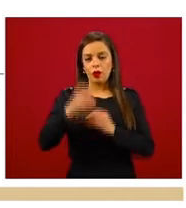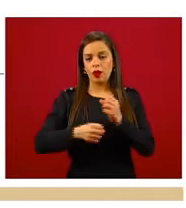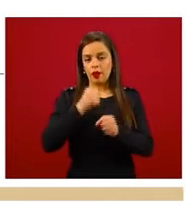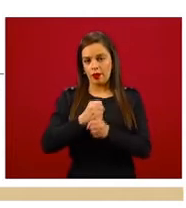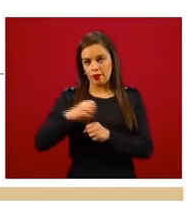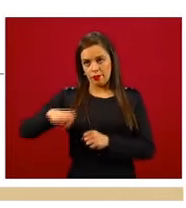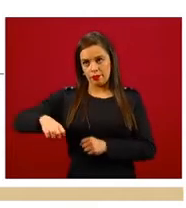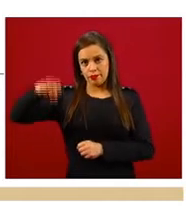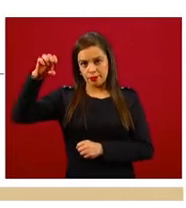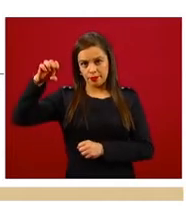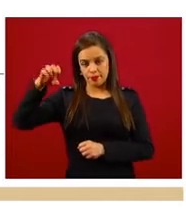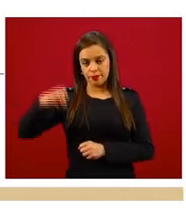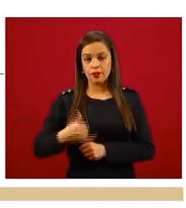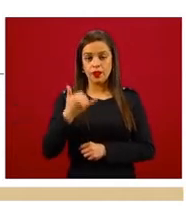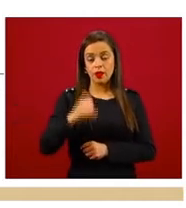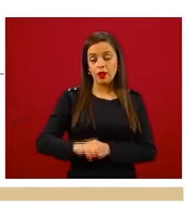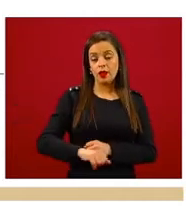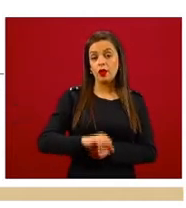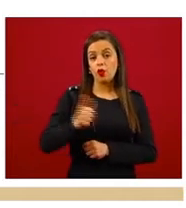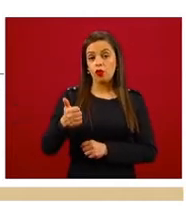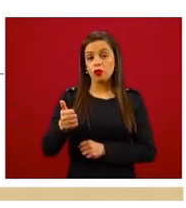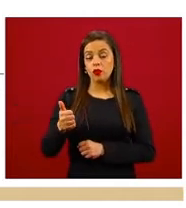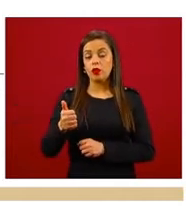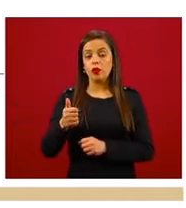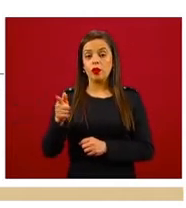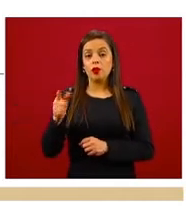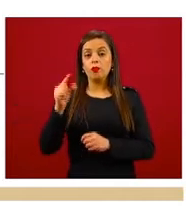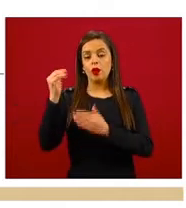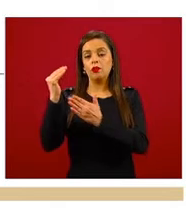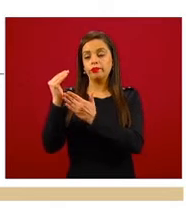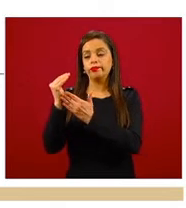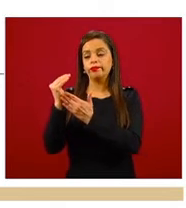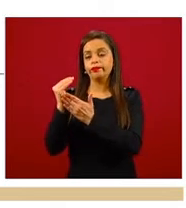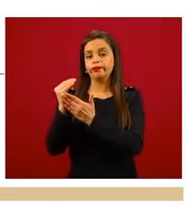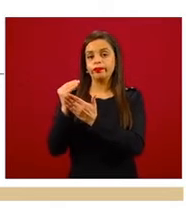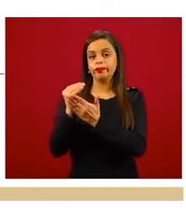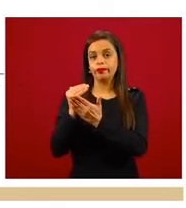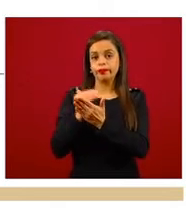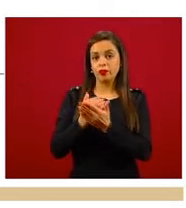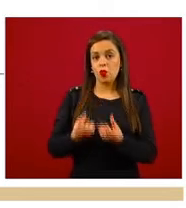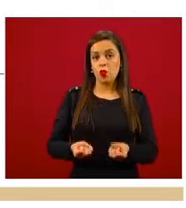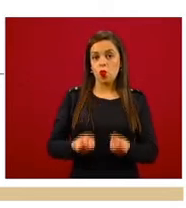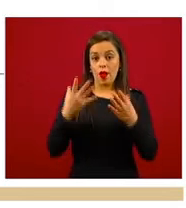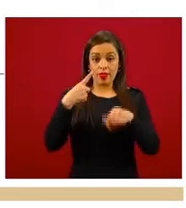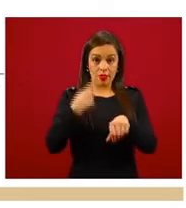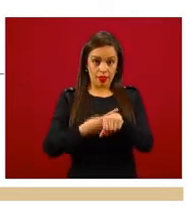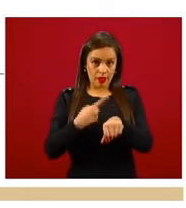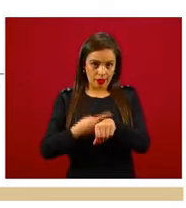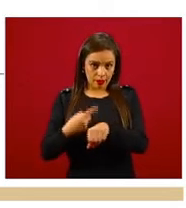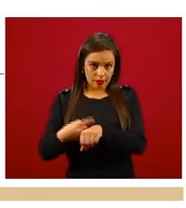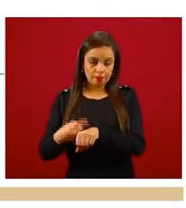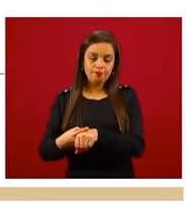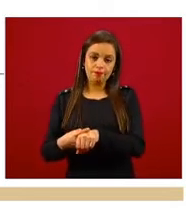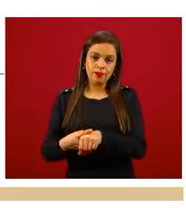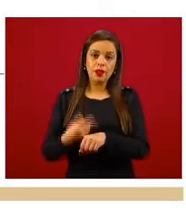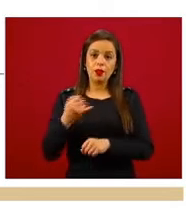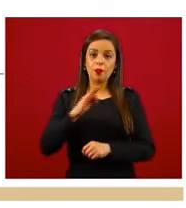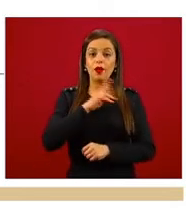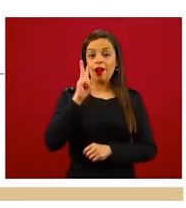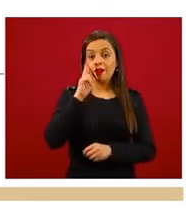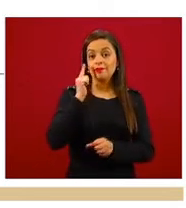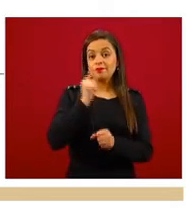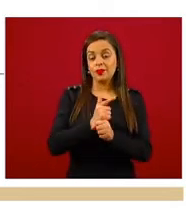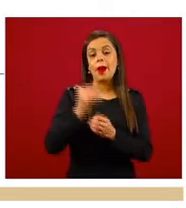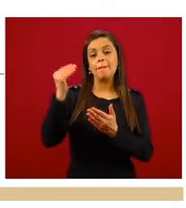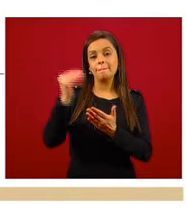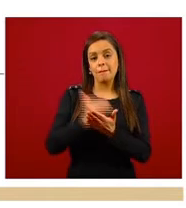ranging between 30 and 44 years old, and then it lowers down as we go lower